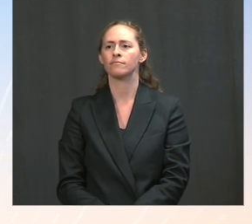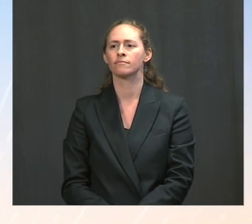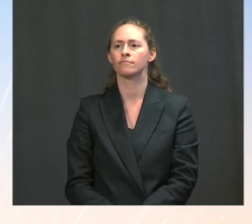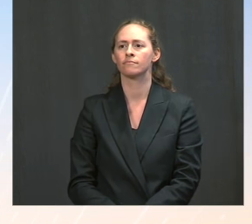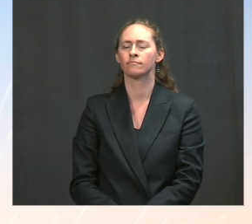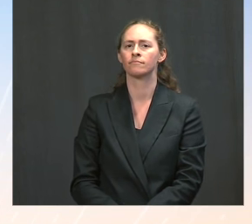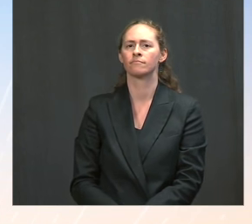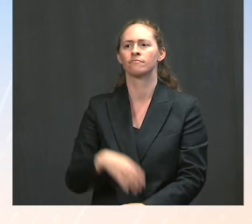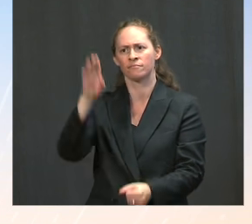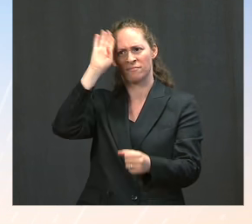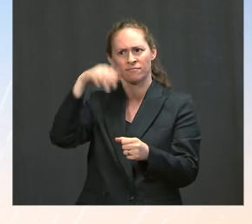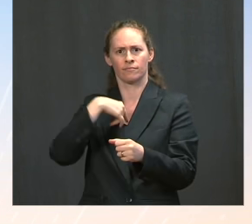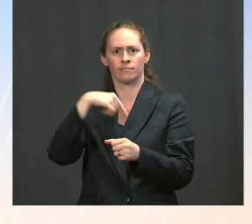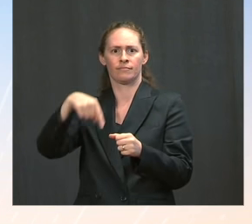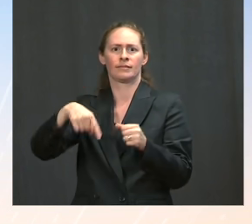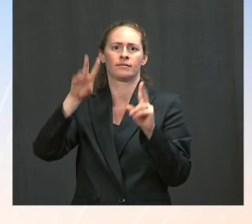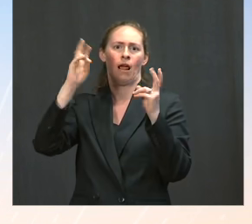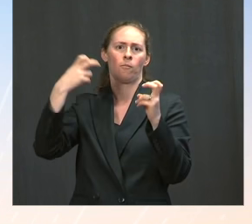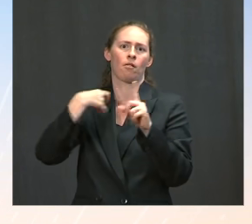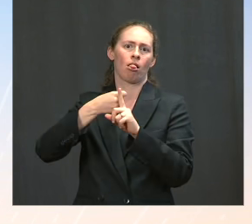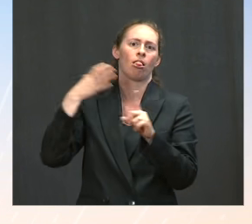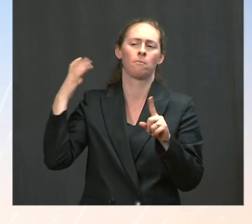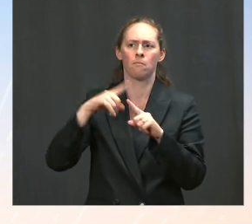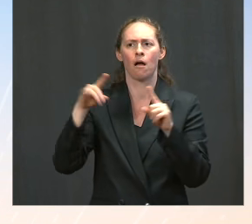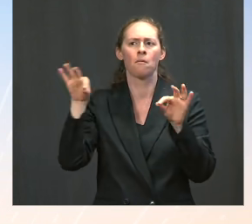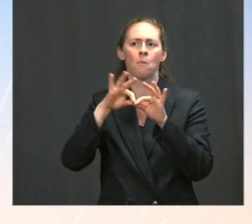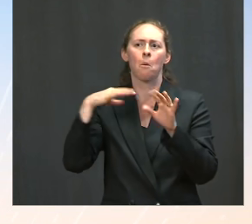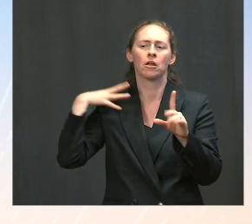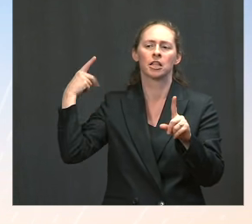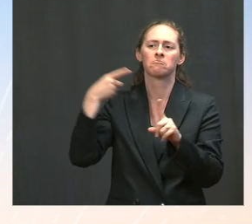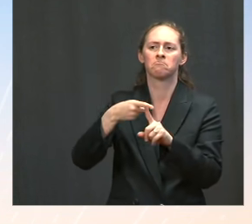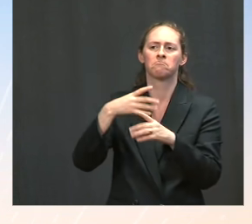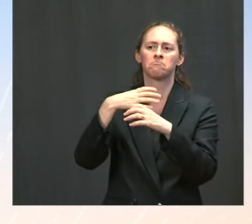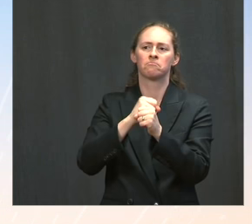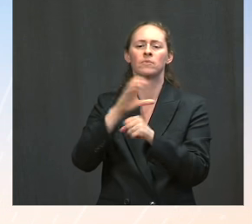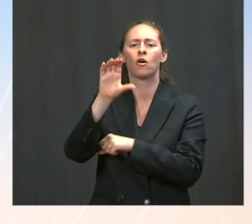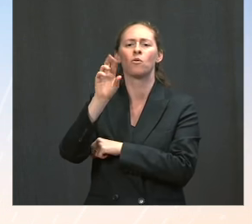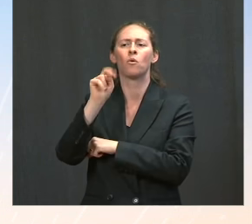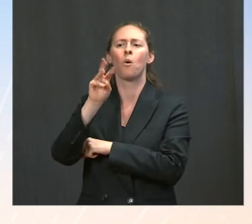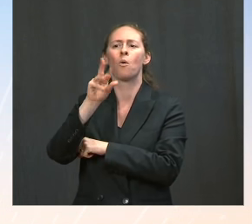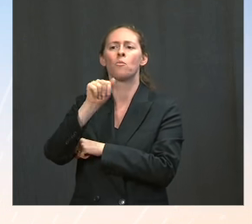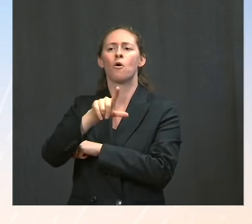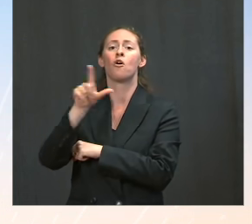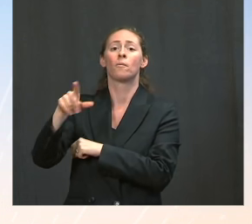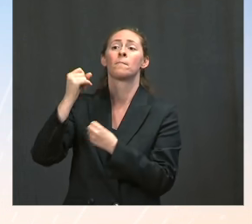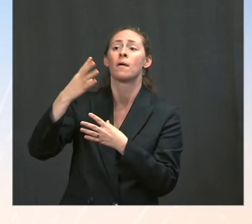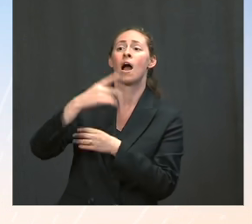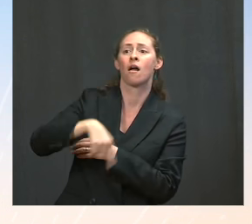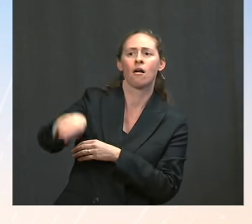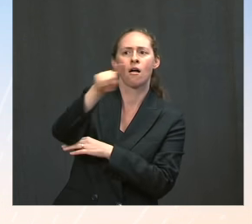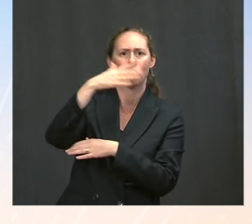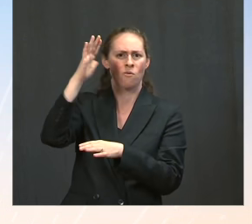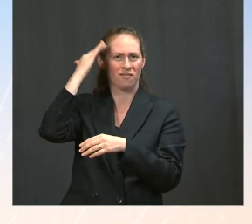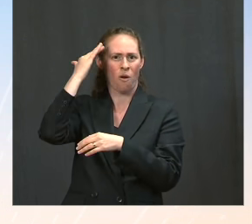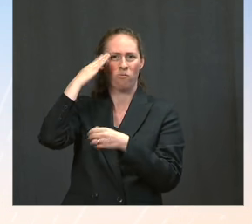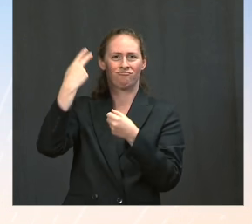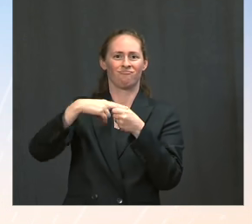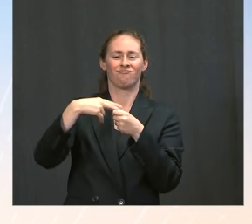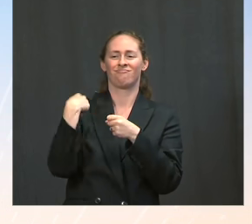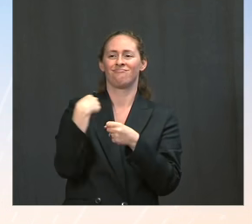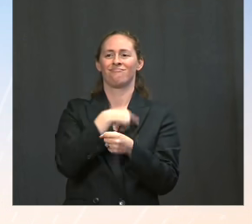Cornwall, which many of you were with us for that trip, the G7 leaders together called for a transparent,